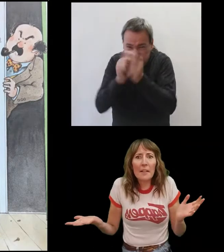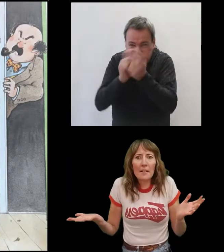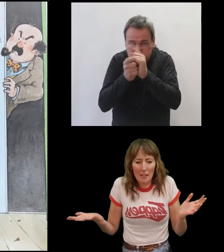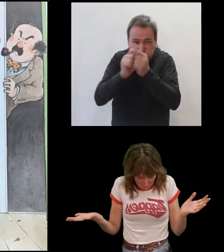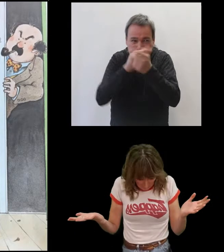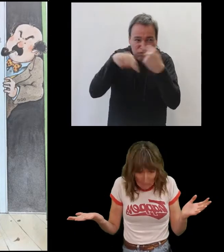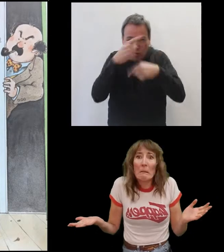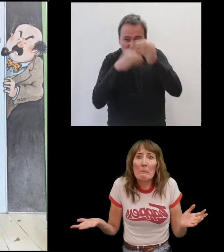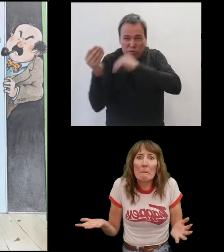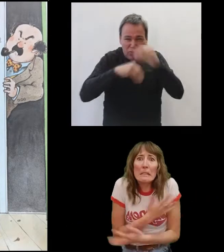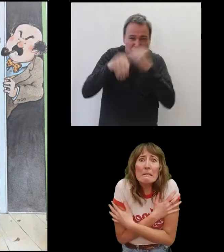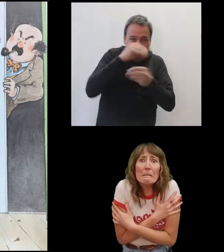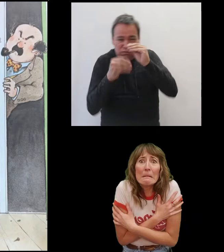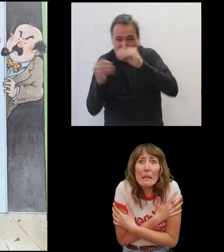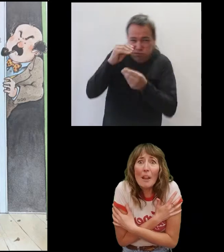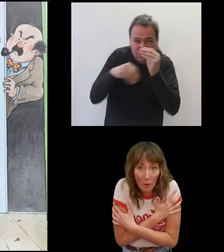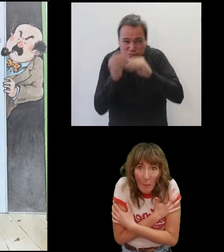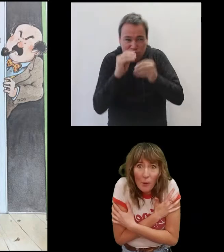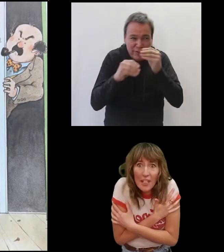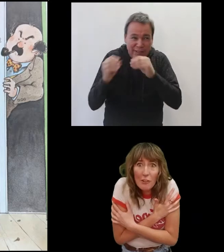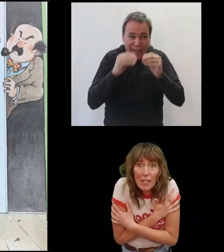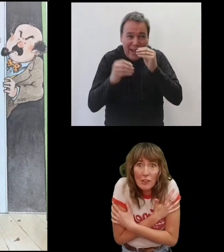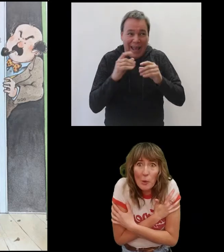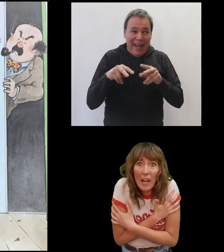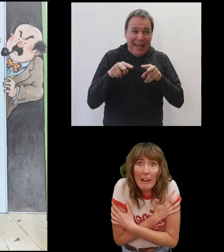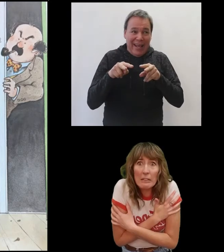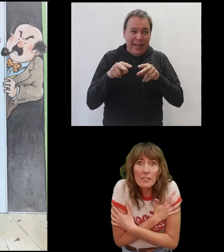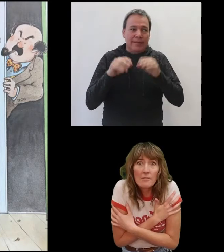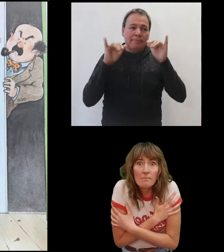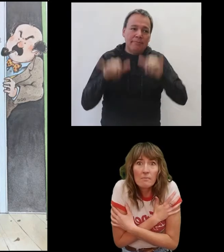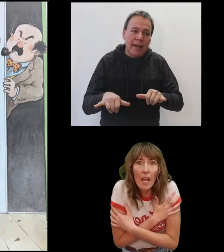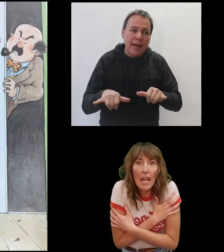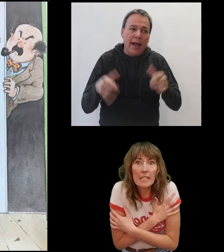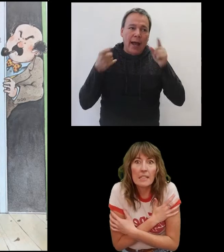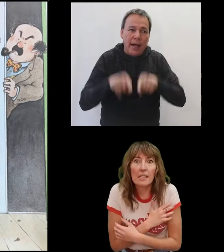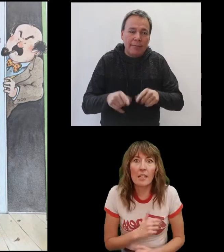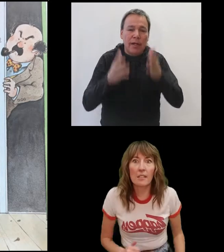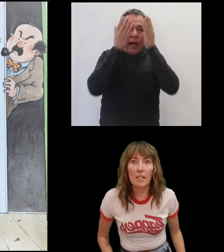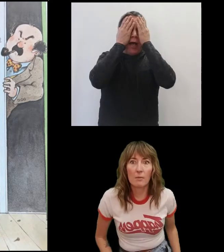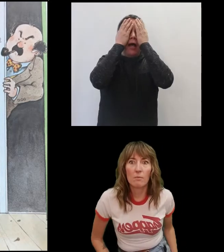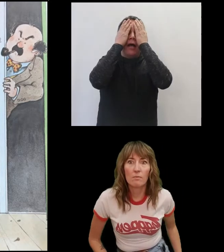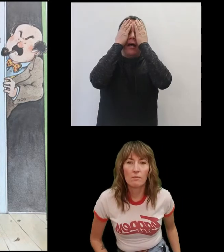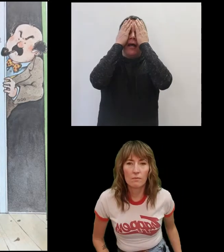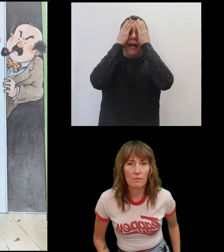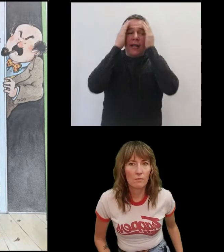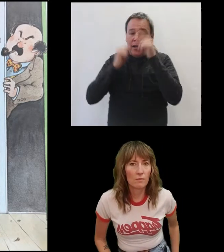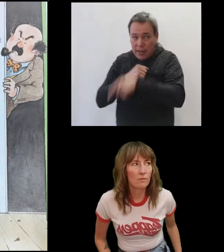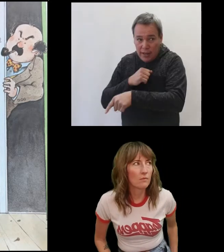And in the end, they were both in their underwear. And suddenly,